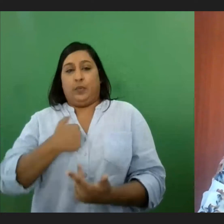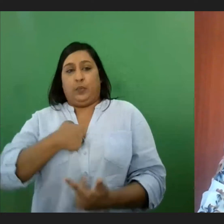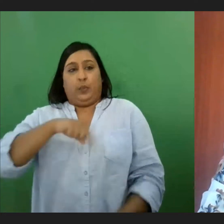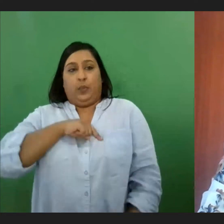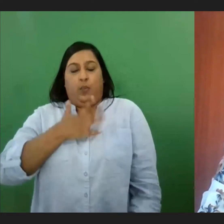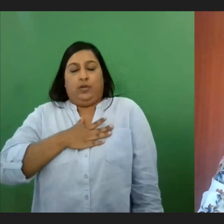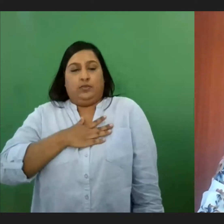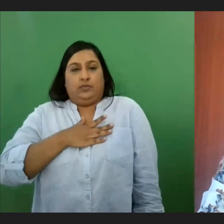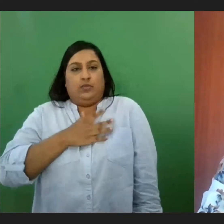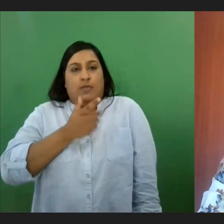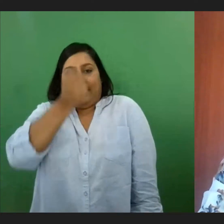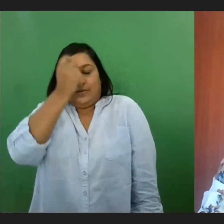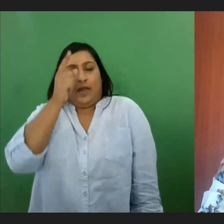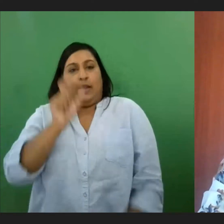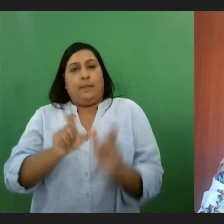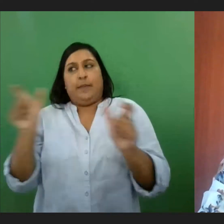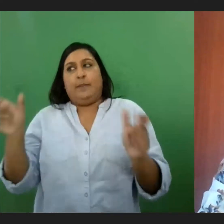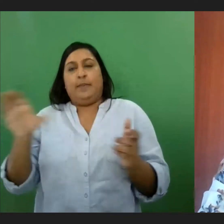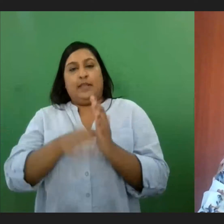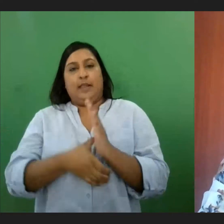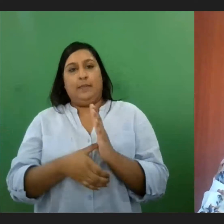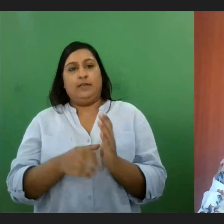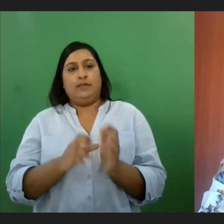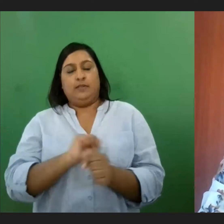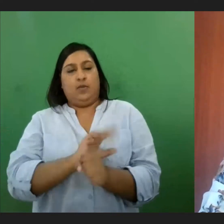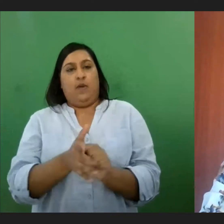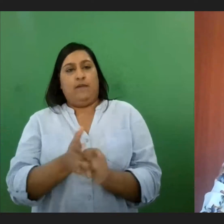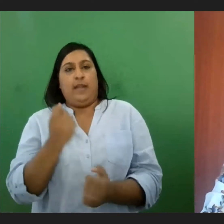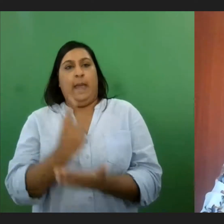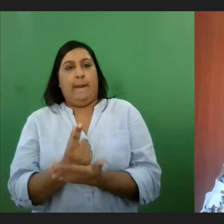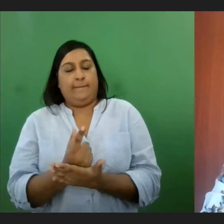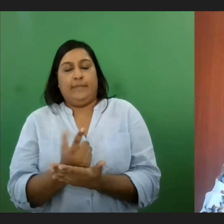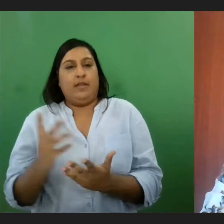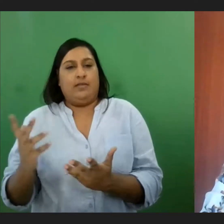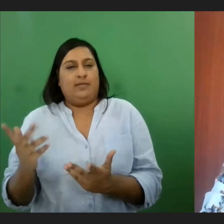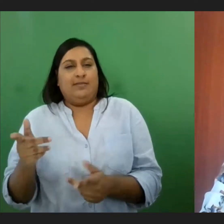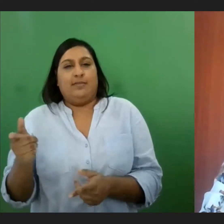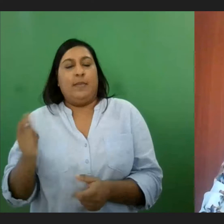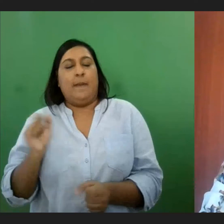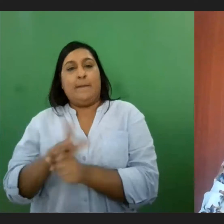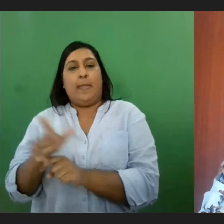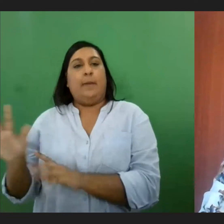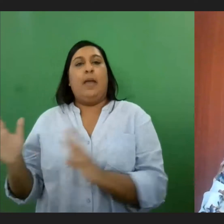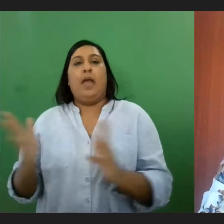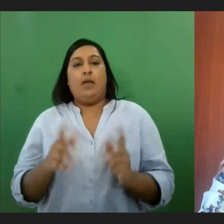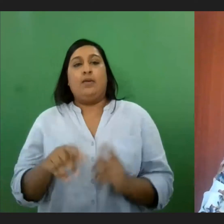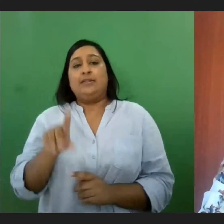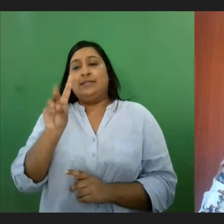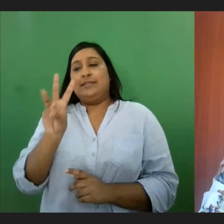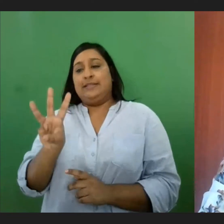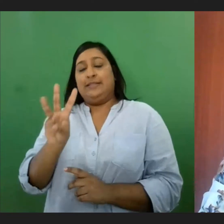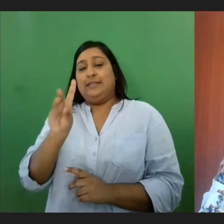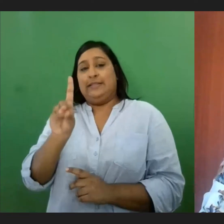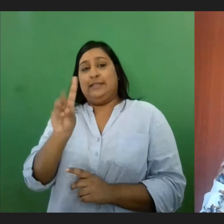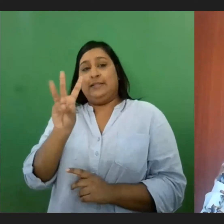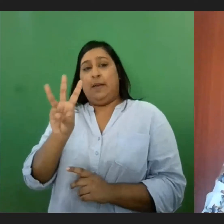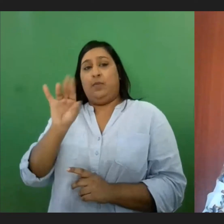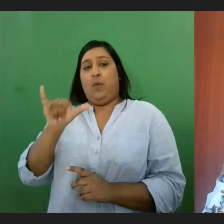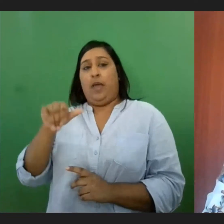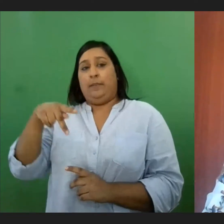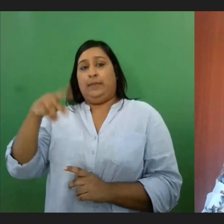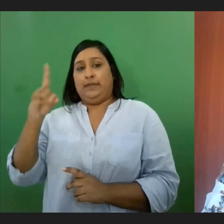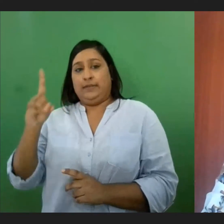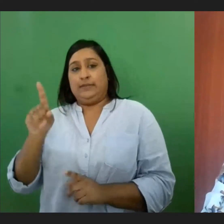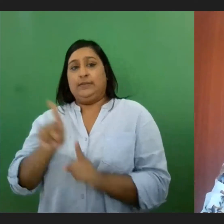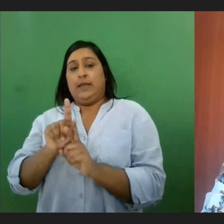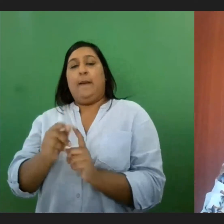disabilities during the pandemic, the DWIPD, in partnership with the Office of the High Commissioner on